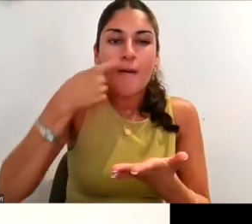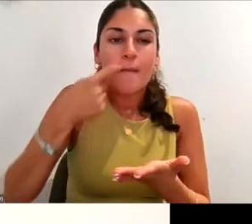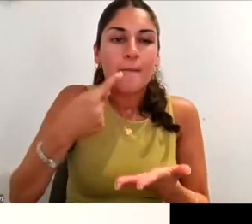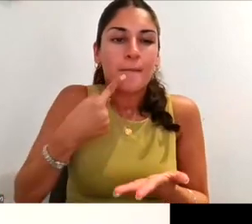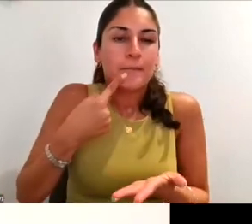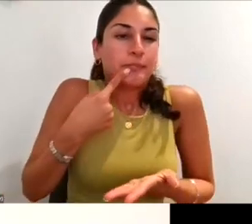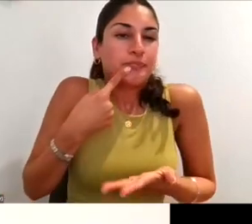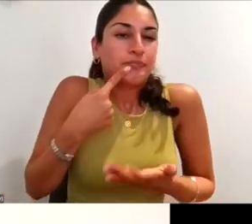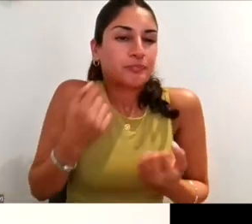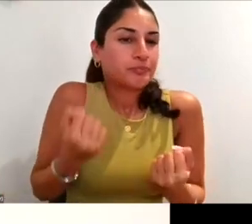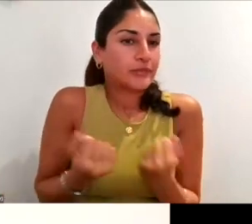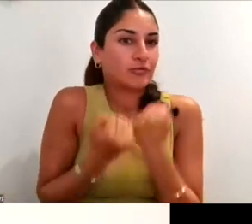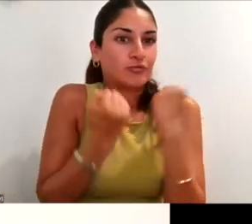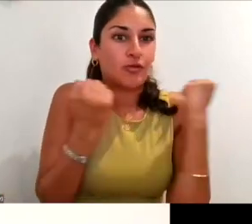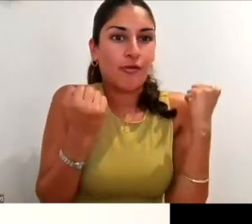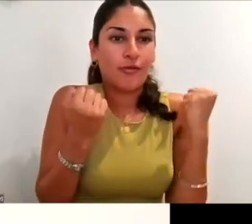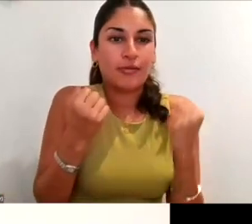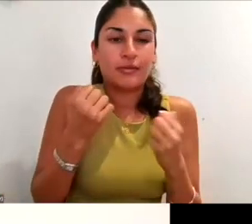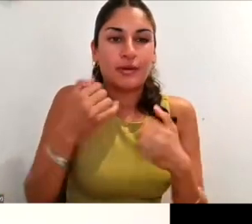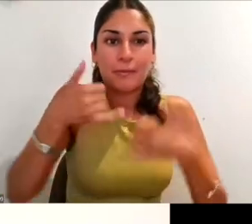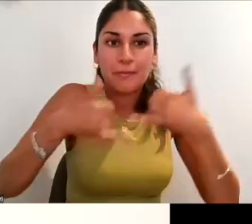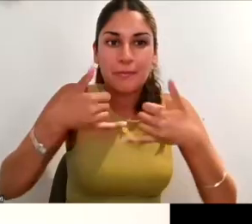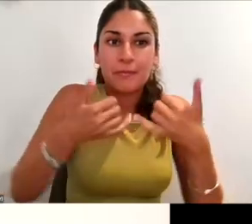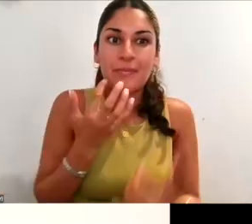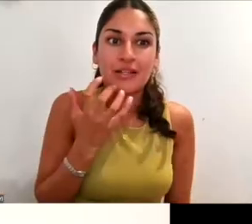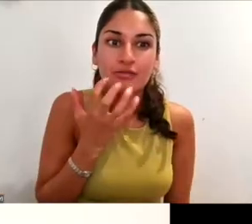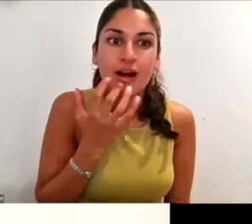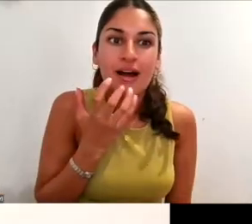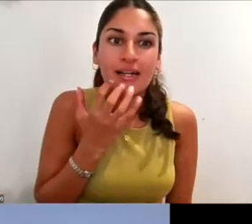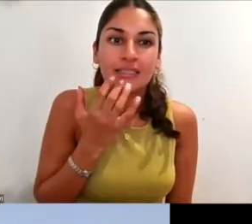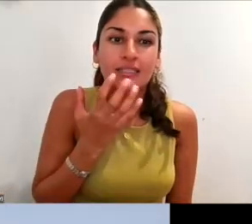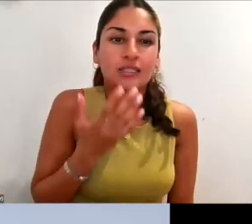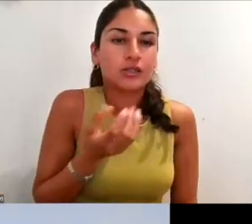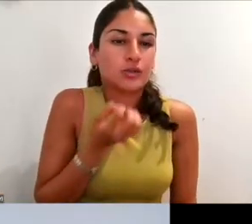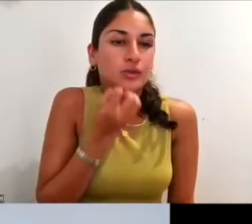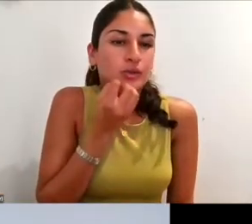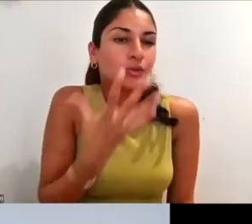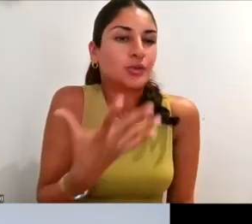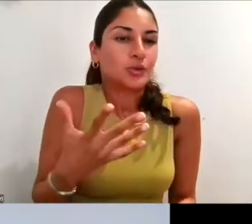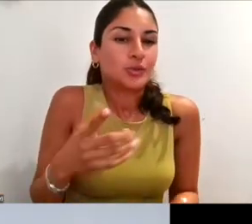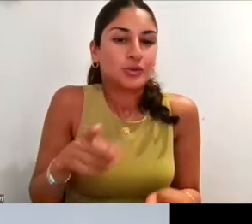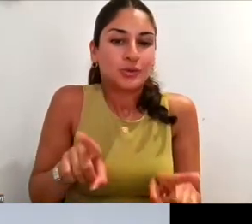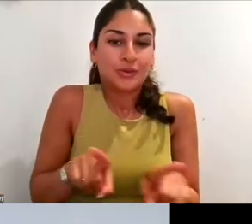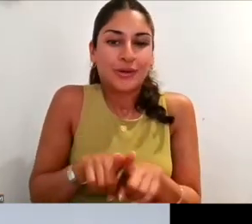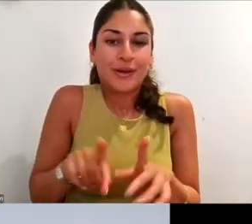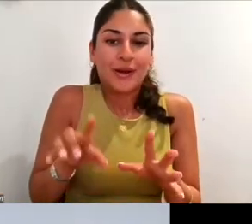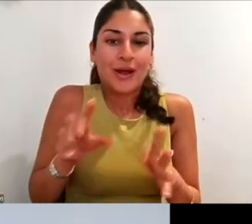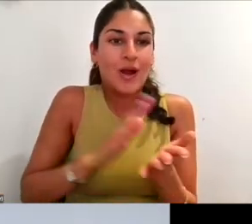milk rice that cuts through the spice. And of course, hoppers of every kind.